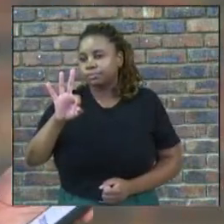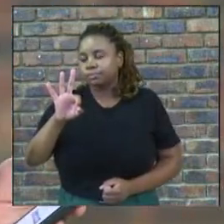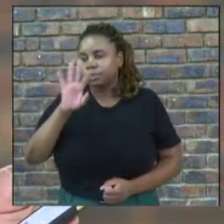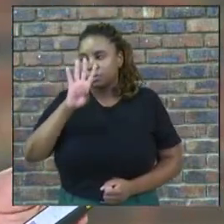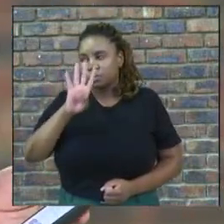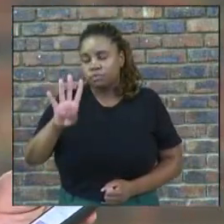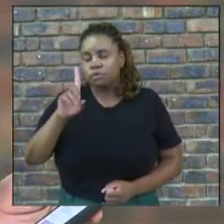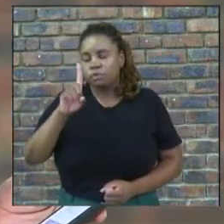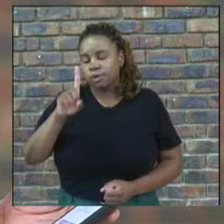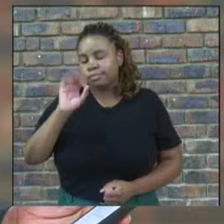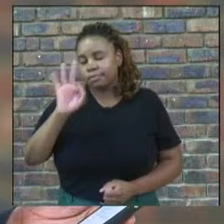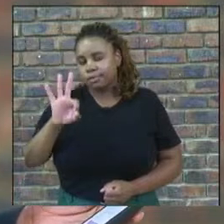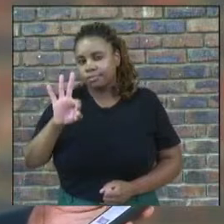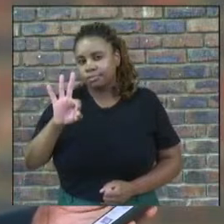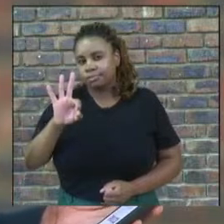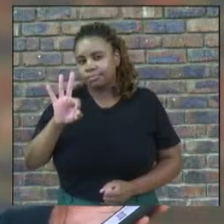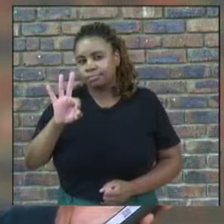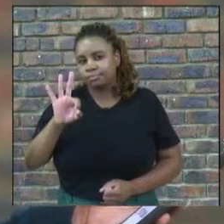413